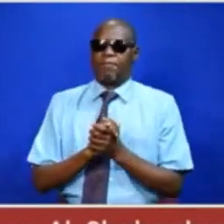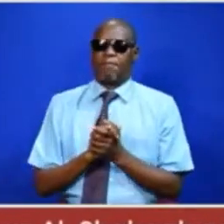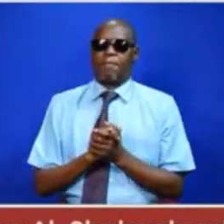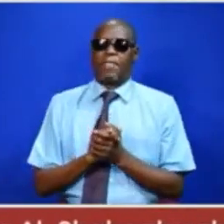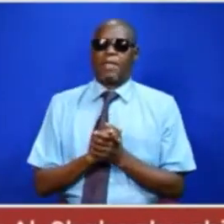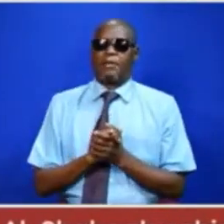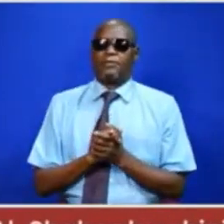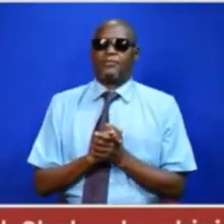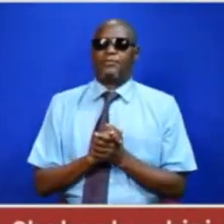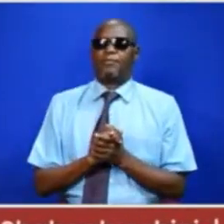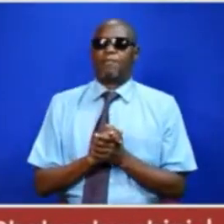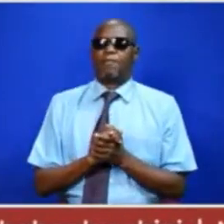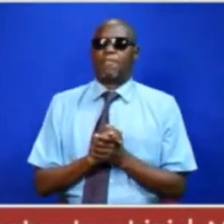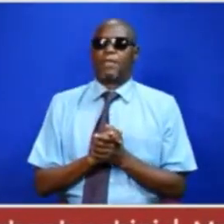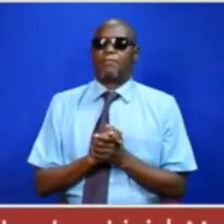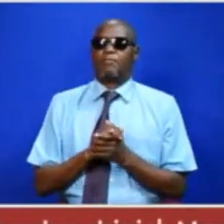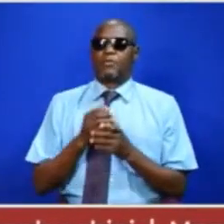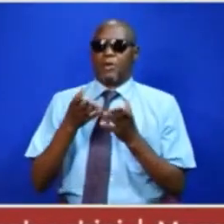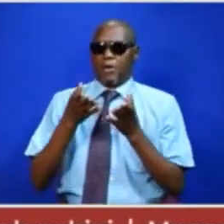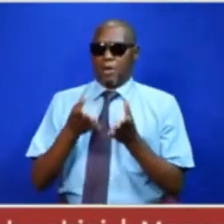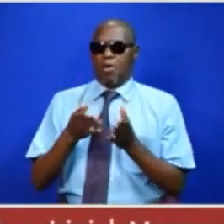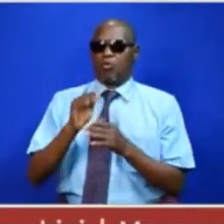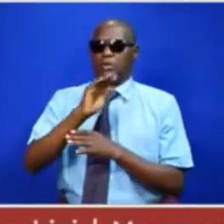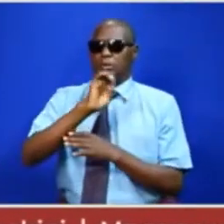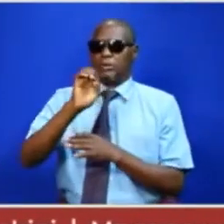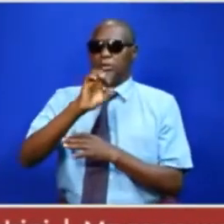it should be the turn of East Africa.